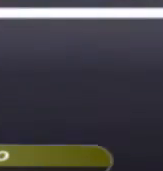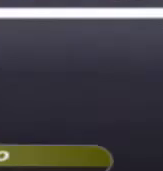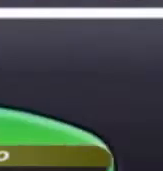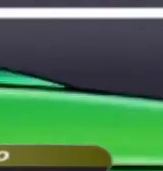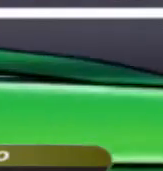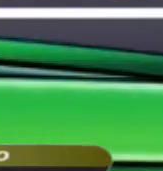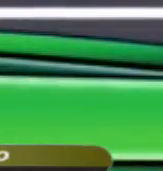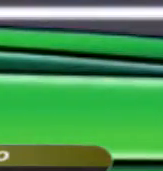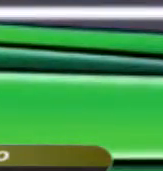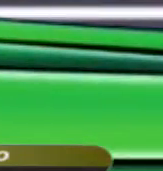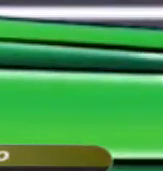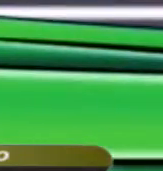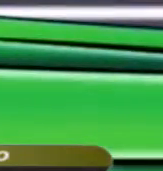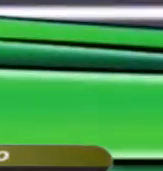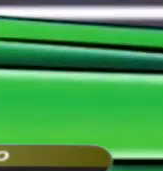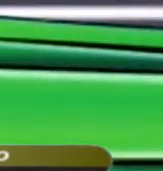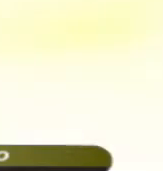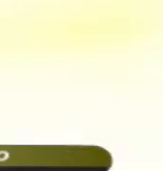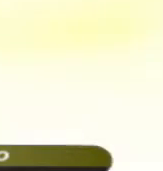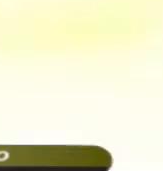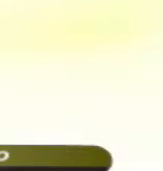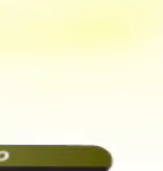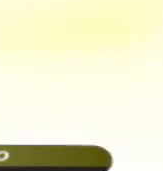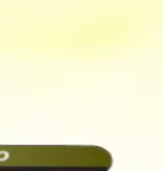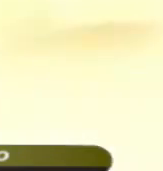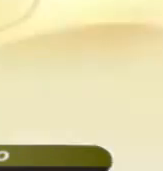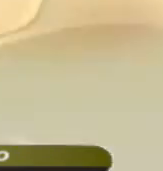Pamela, don't leave me hanging, oh.